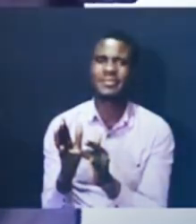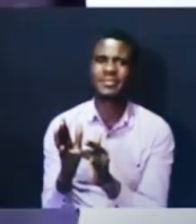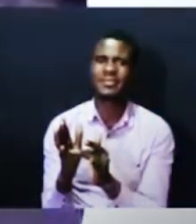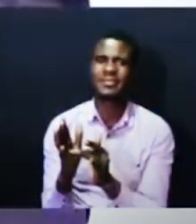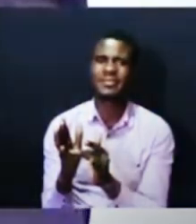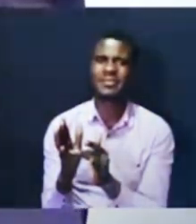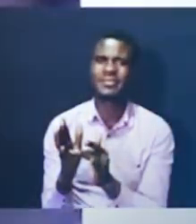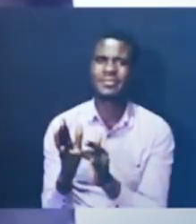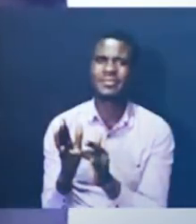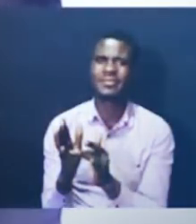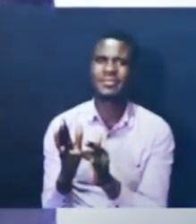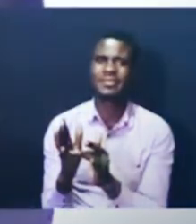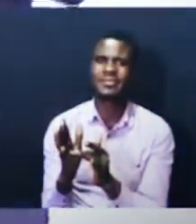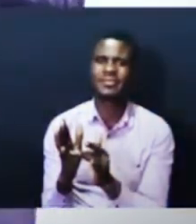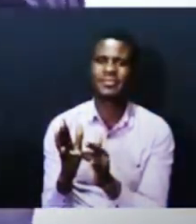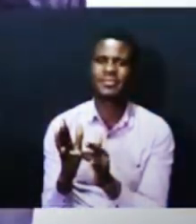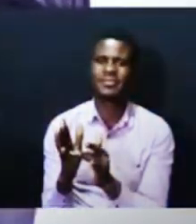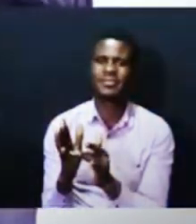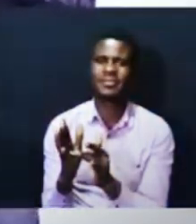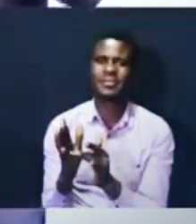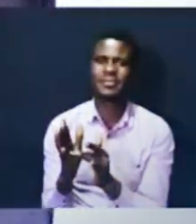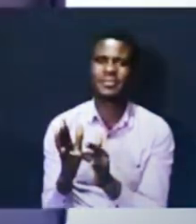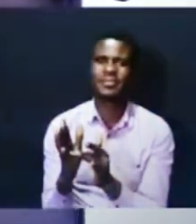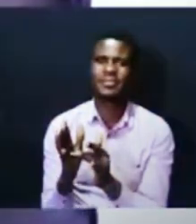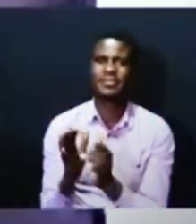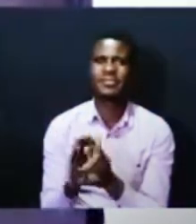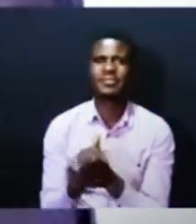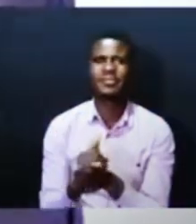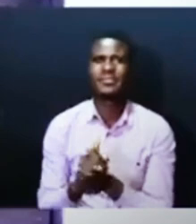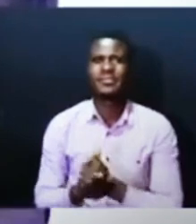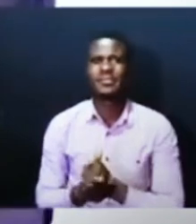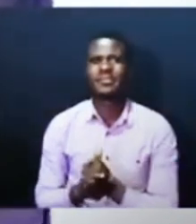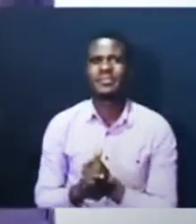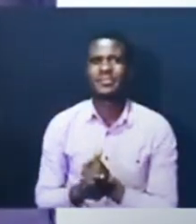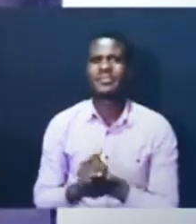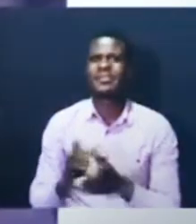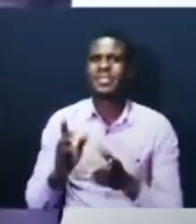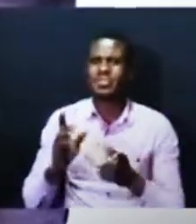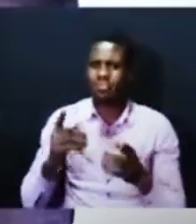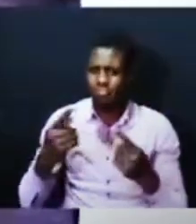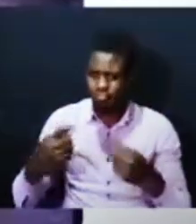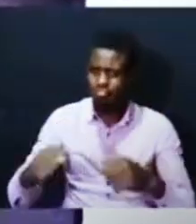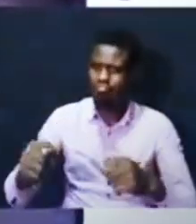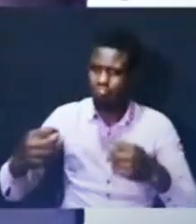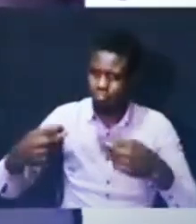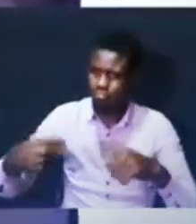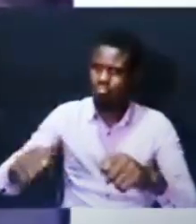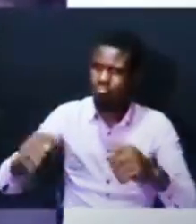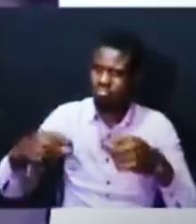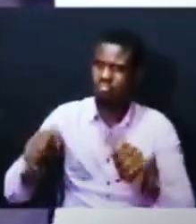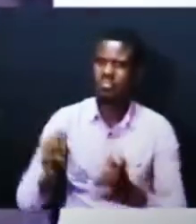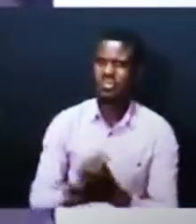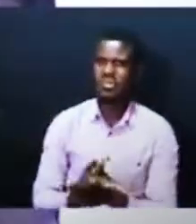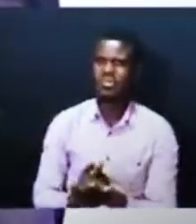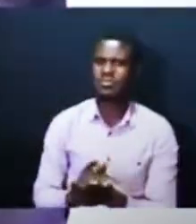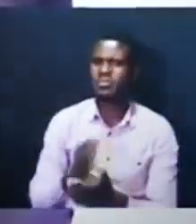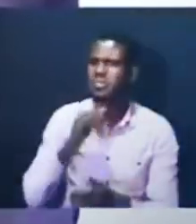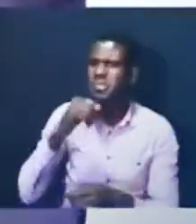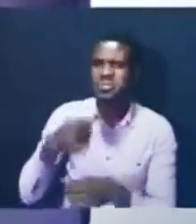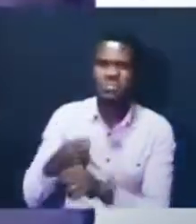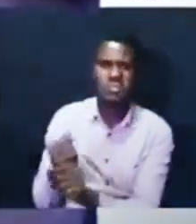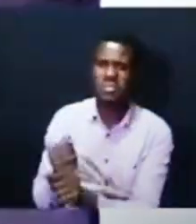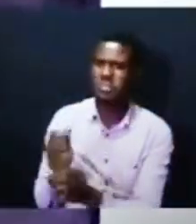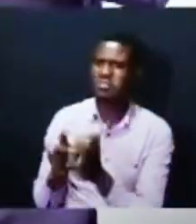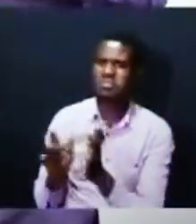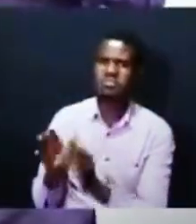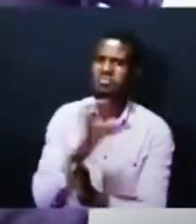kai say oda wa oni be di ni nso e na wo dwane hu. Do well to prevent Jesus from being hurt. Pomodian wo